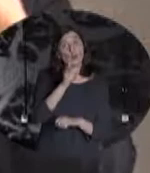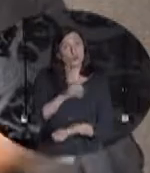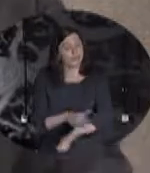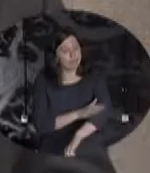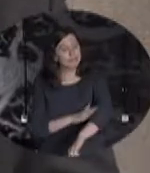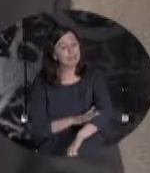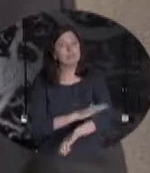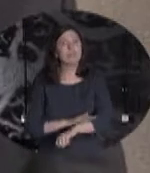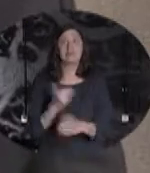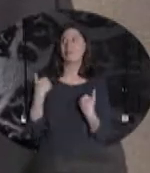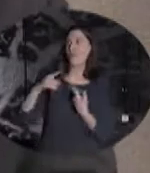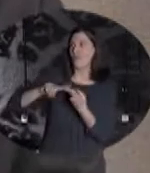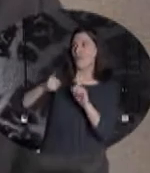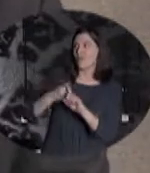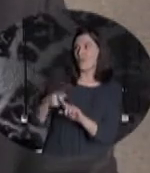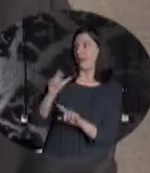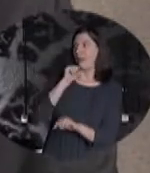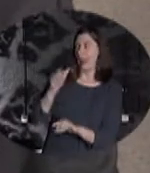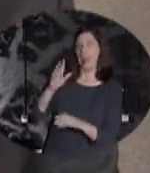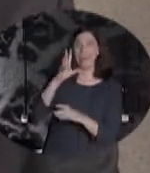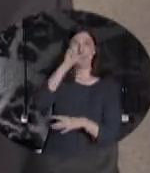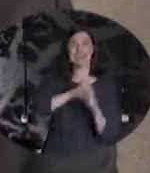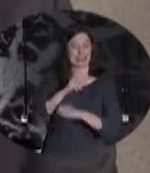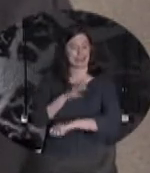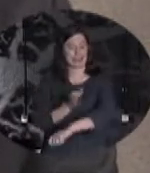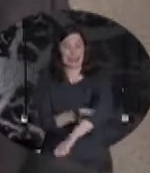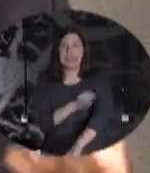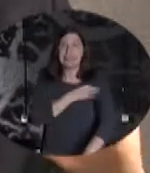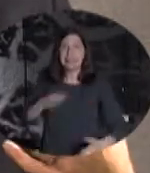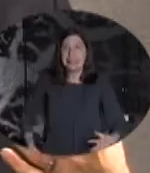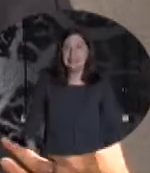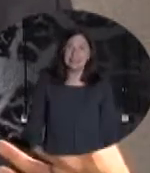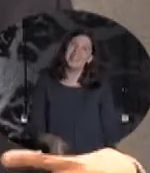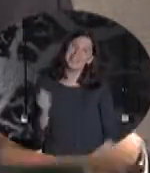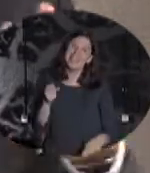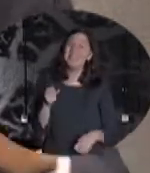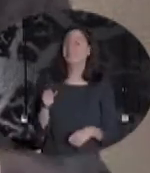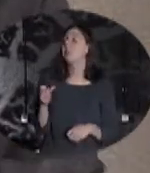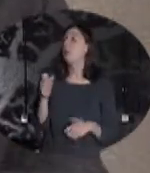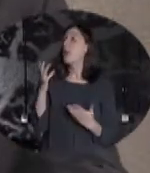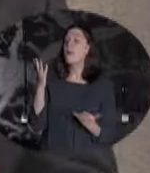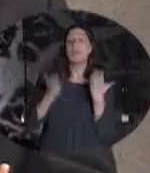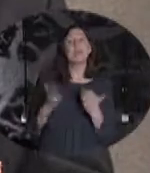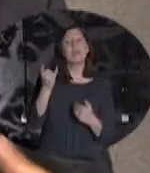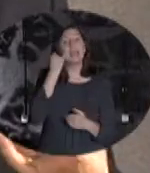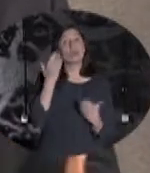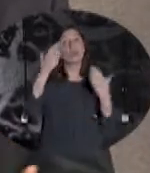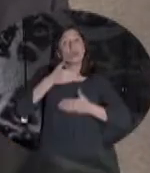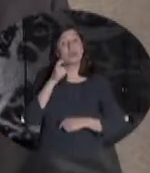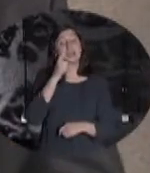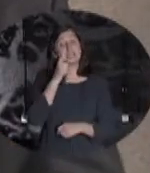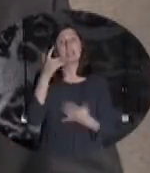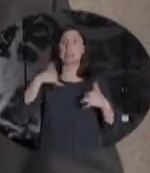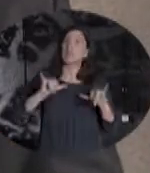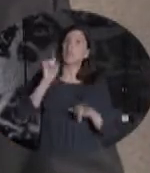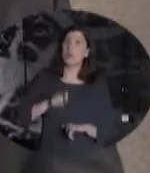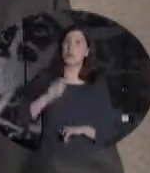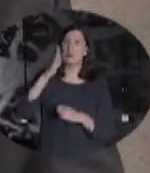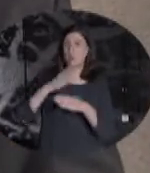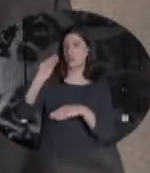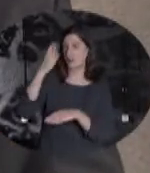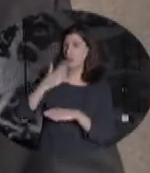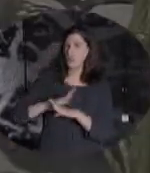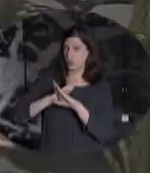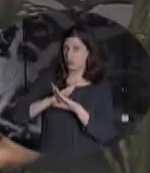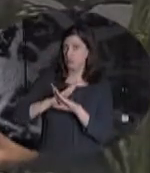help you, make sure you're not missing any spots, anything like that. Even people who may naturally have a darker skin tone need sunscreen.